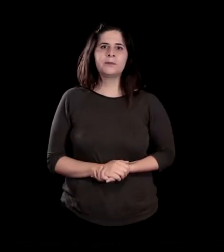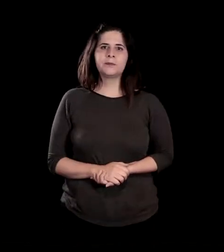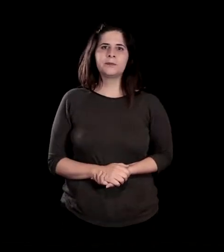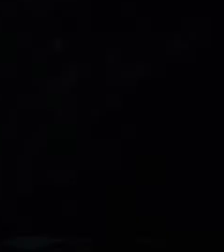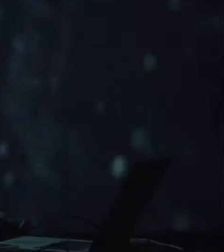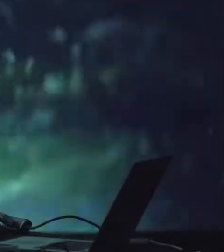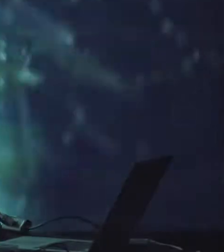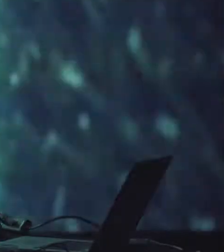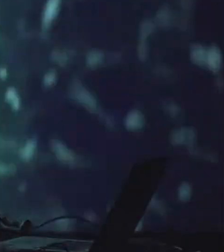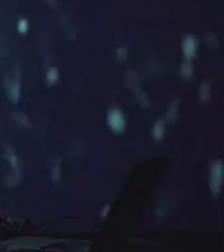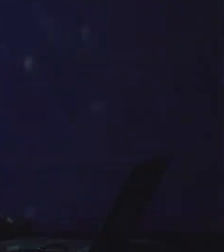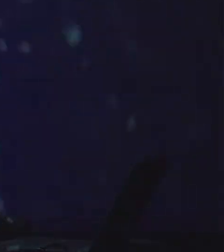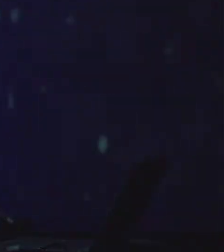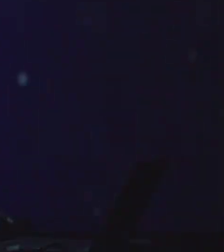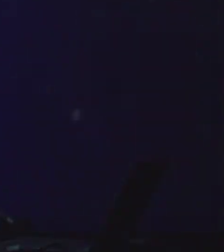And